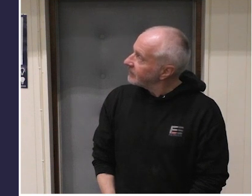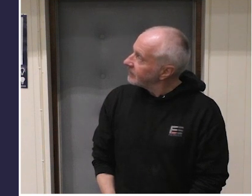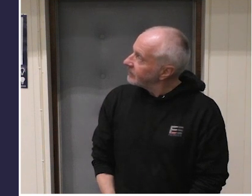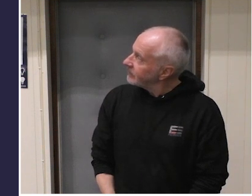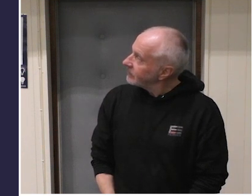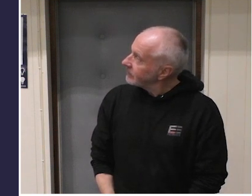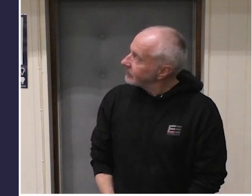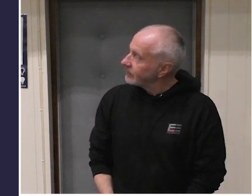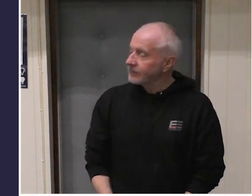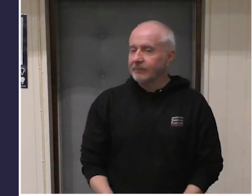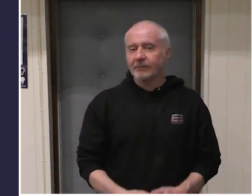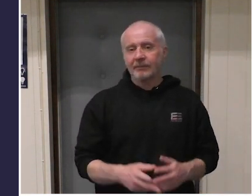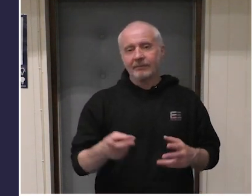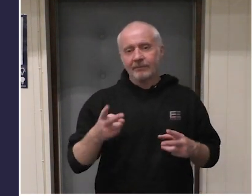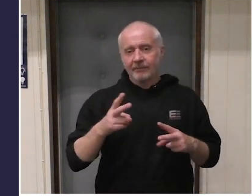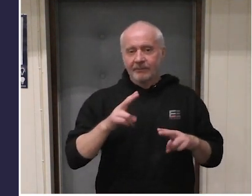4 candles, please.